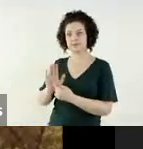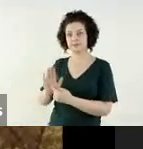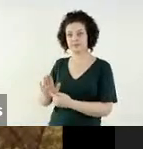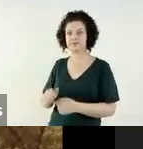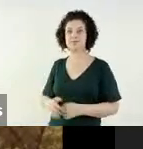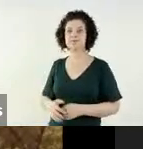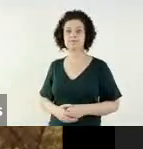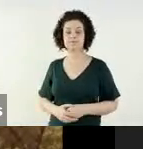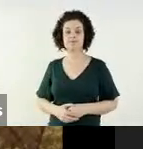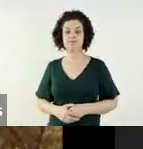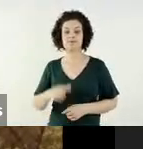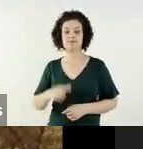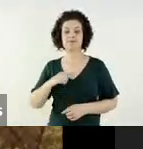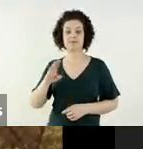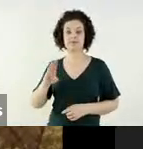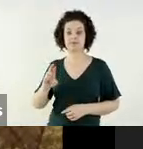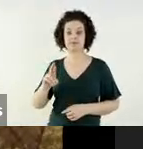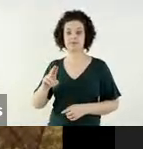Grove, who are sort of